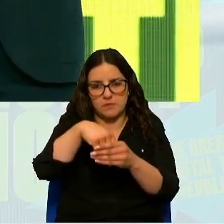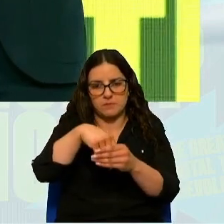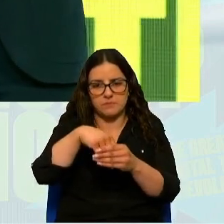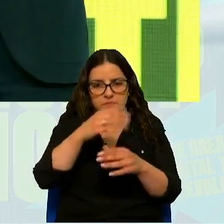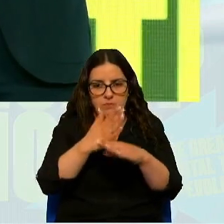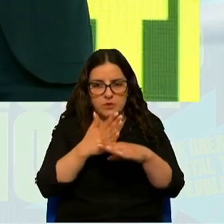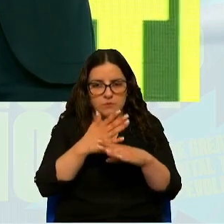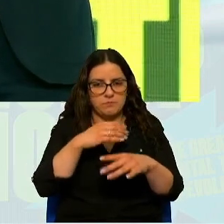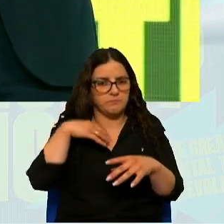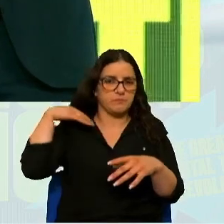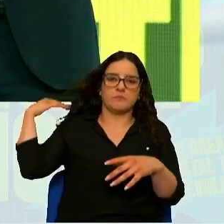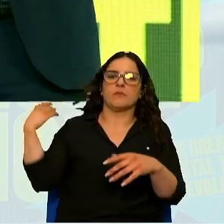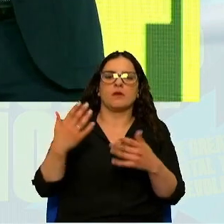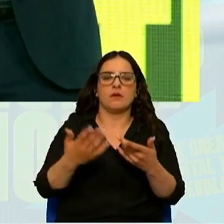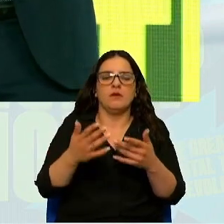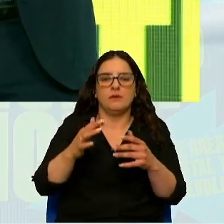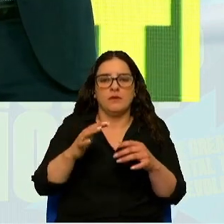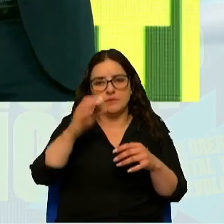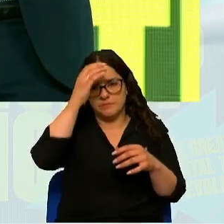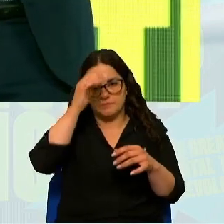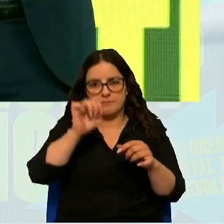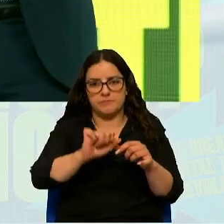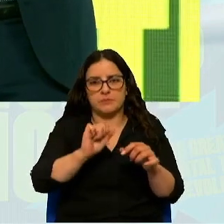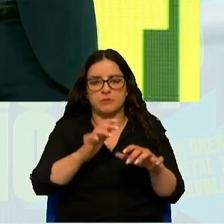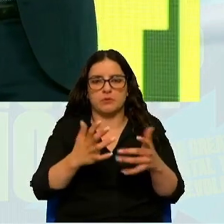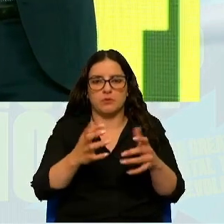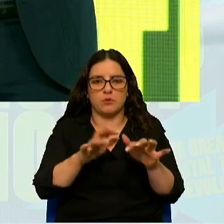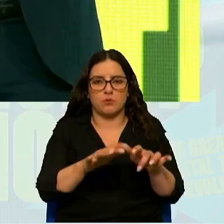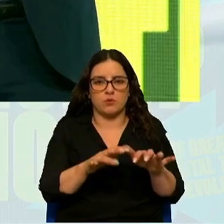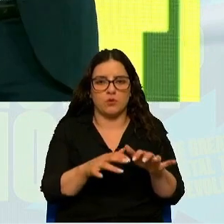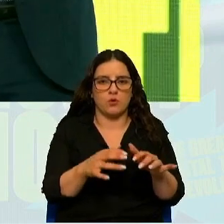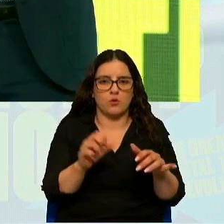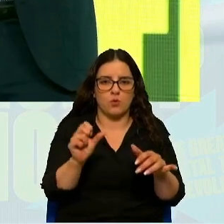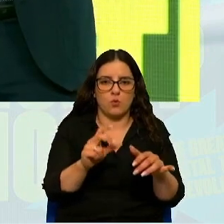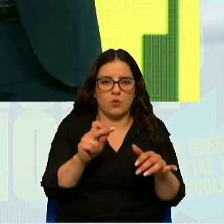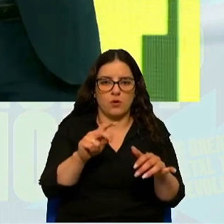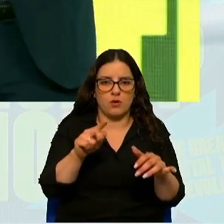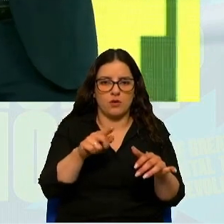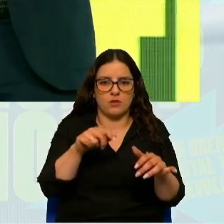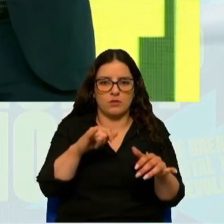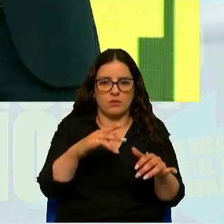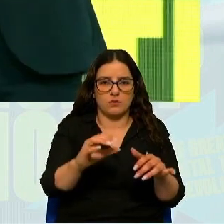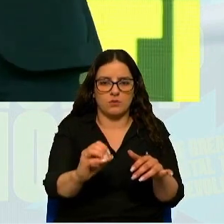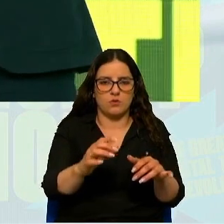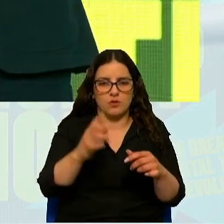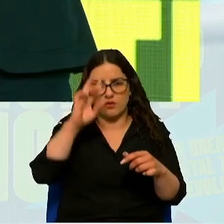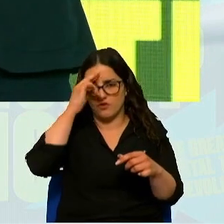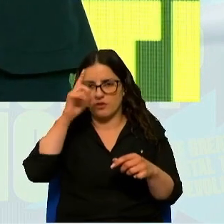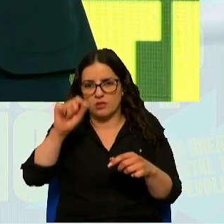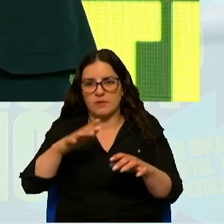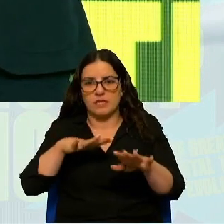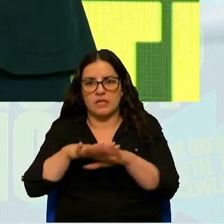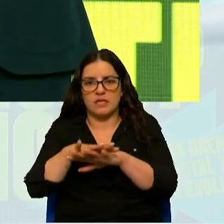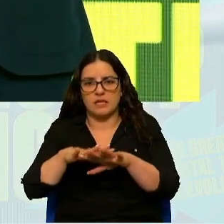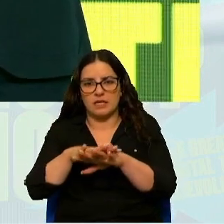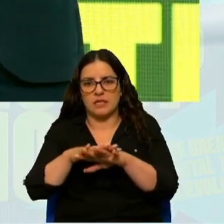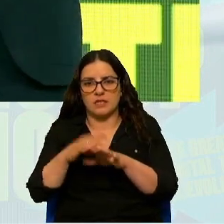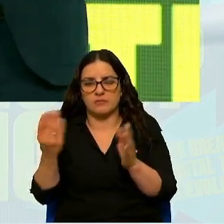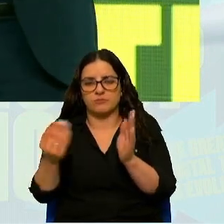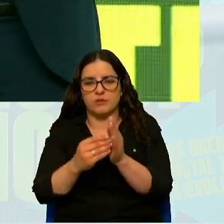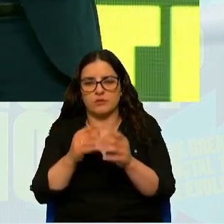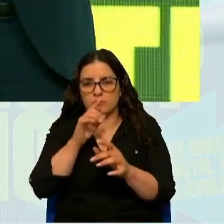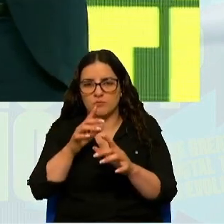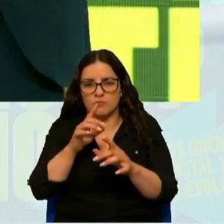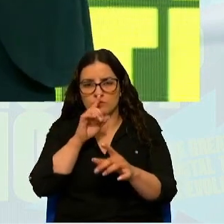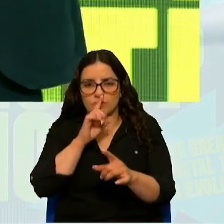of the utmost importance because of the quantum computer presence to install a network which is